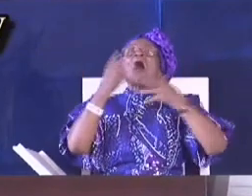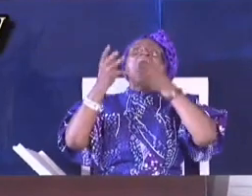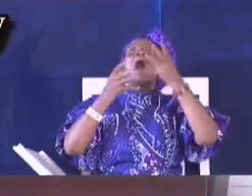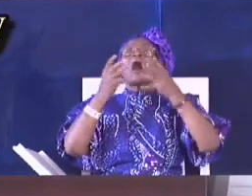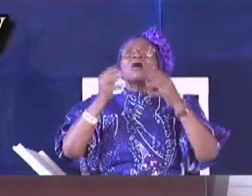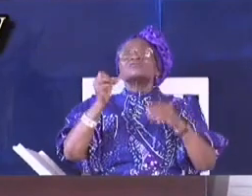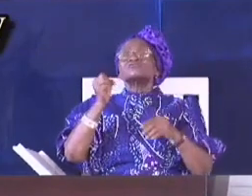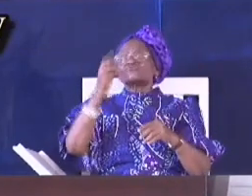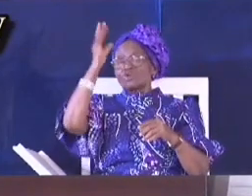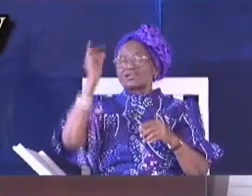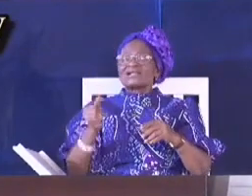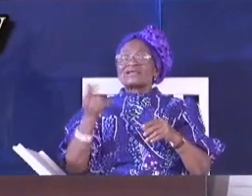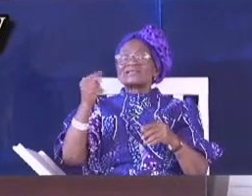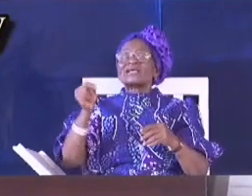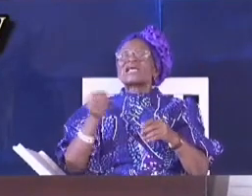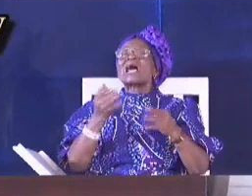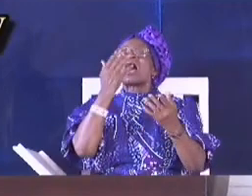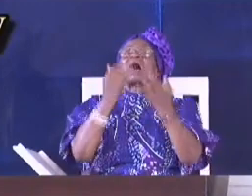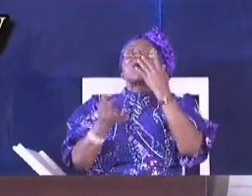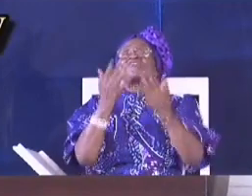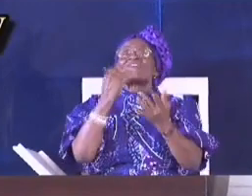Suddenly the fire followed.